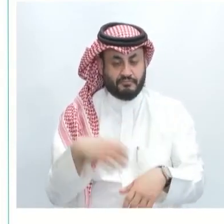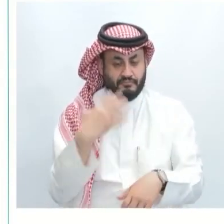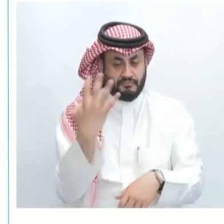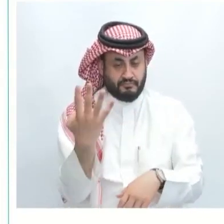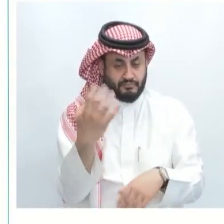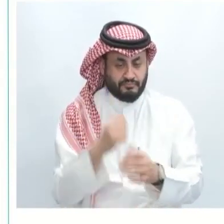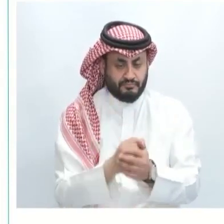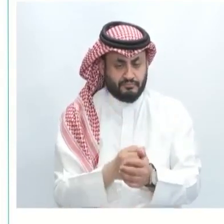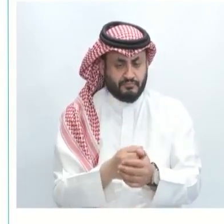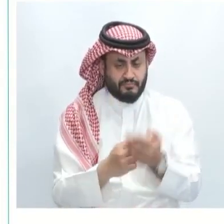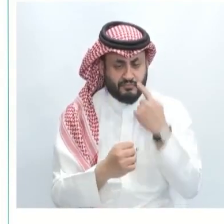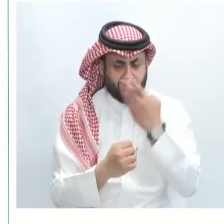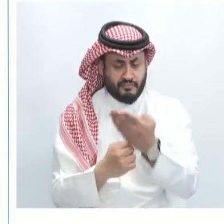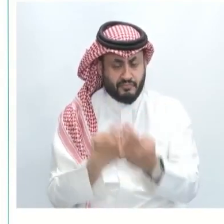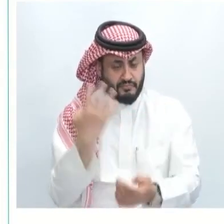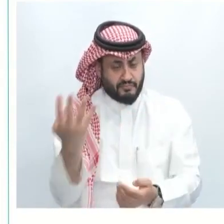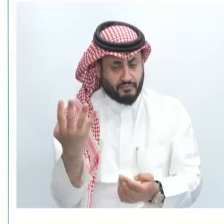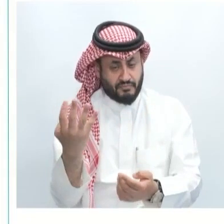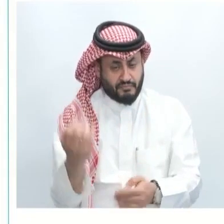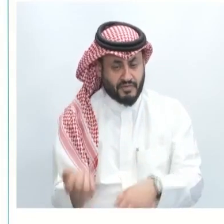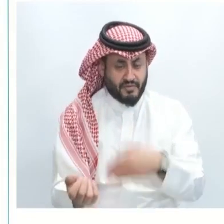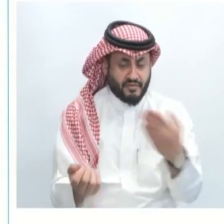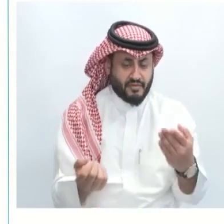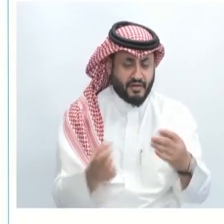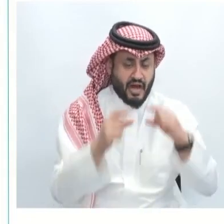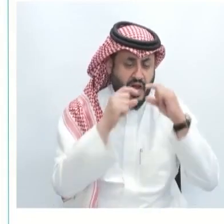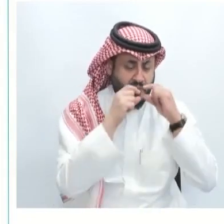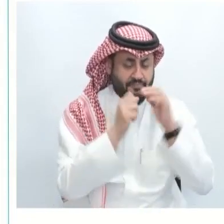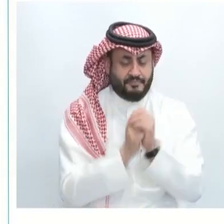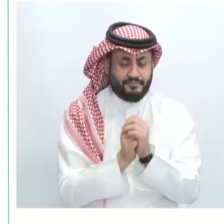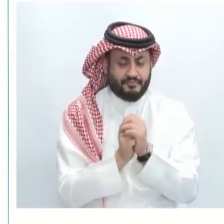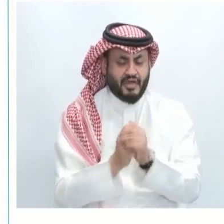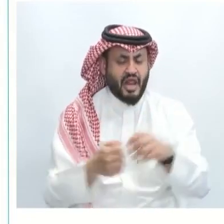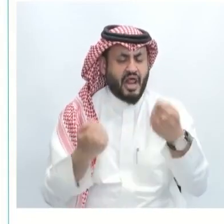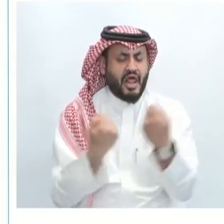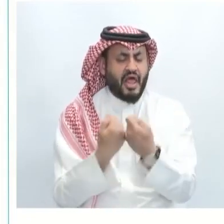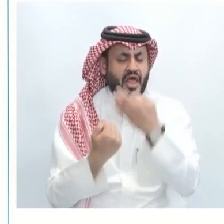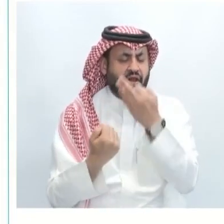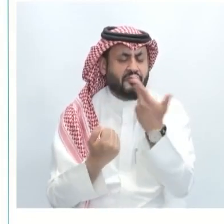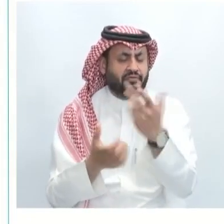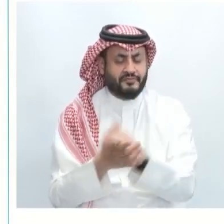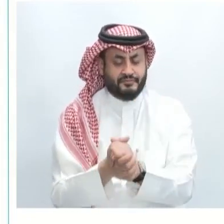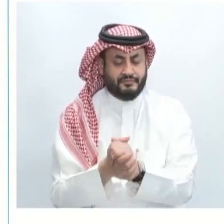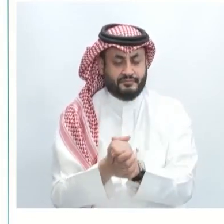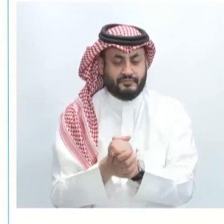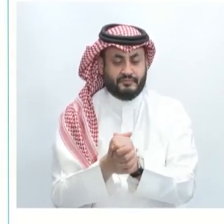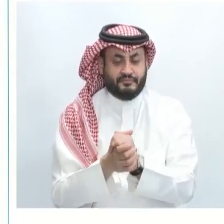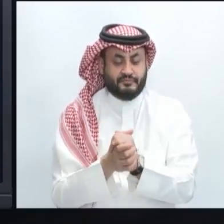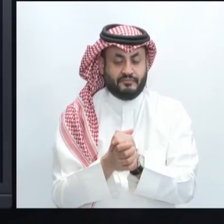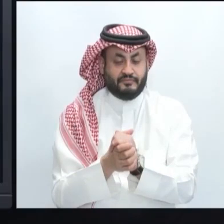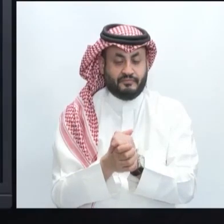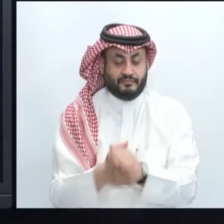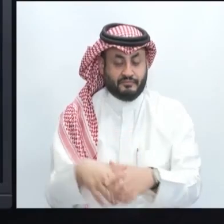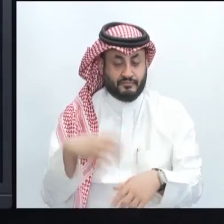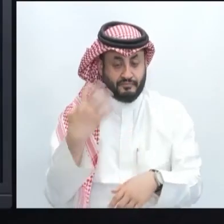one. Here we have number four. And here we have sandwiches. So